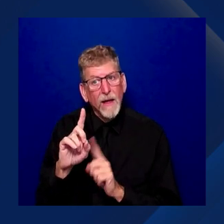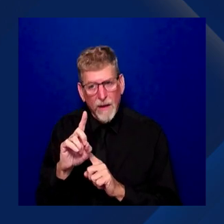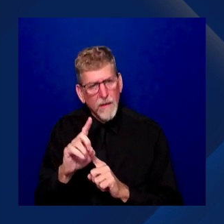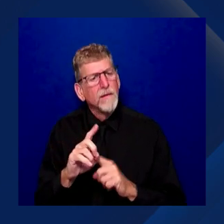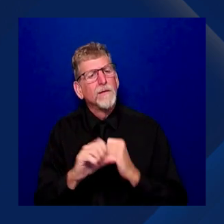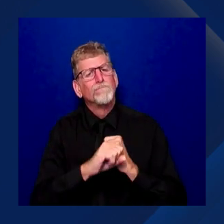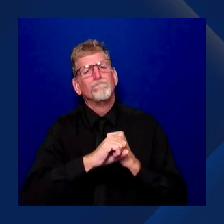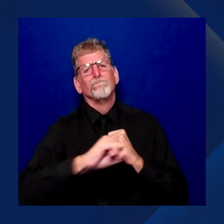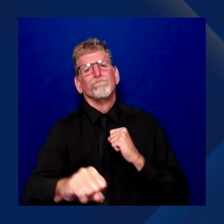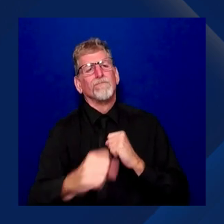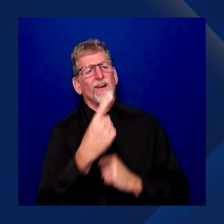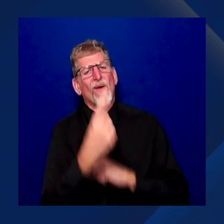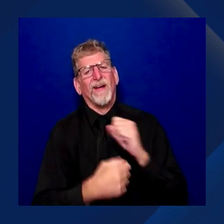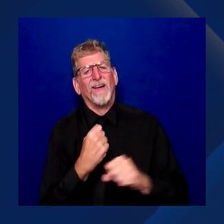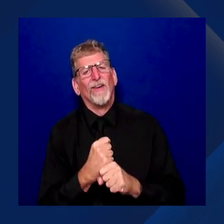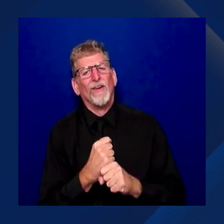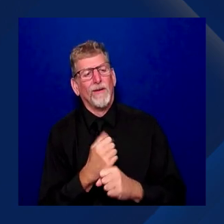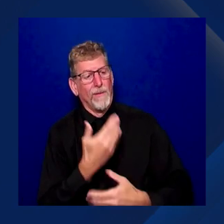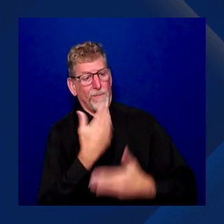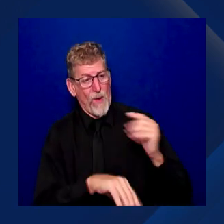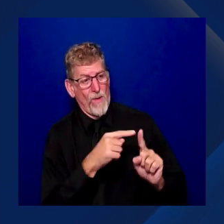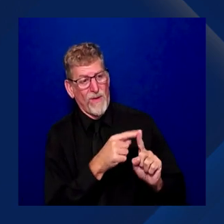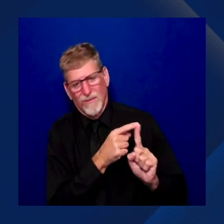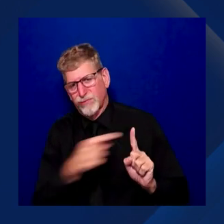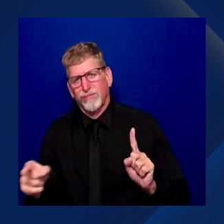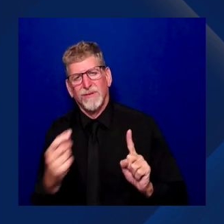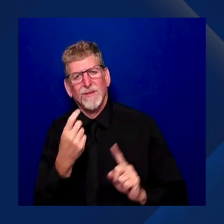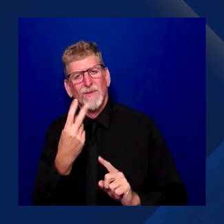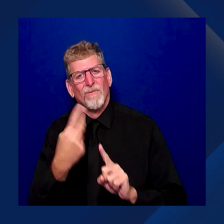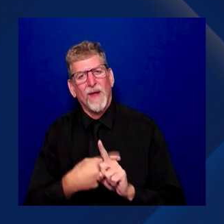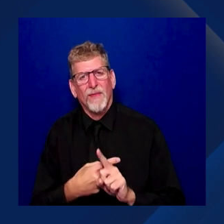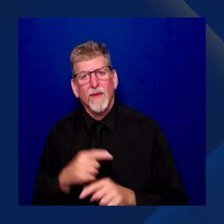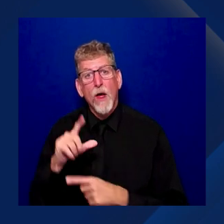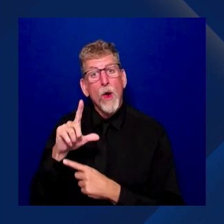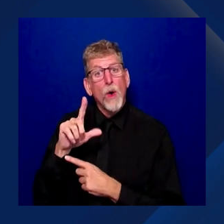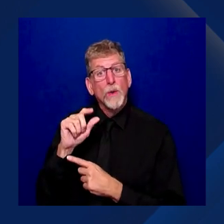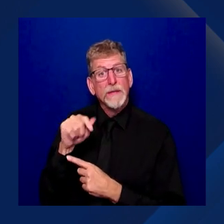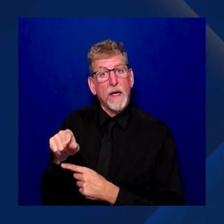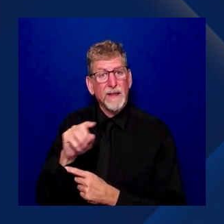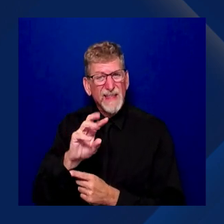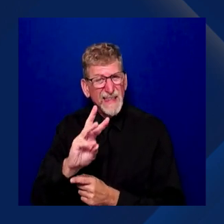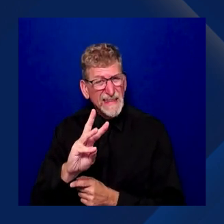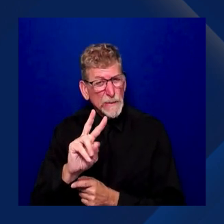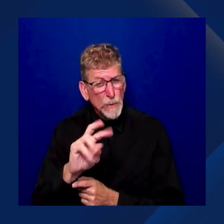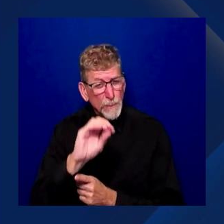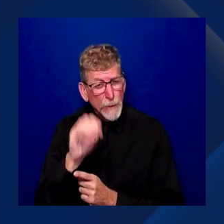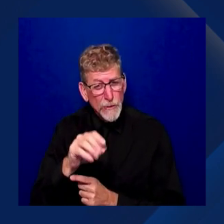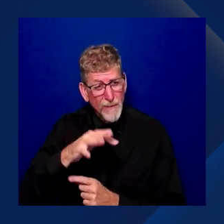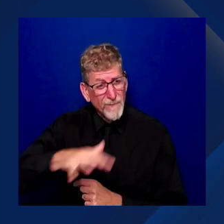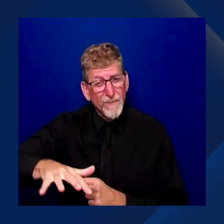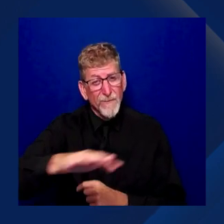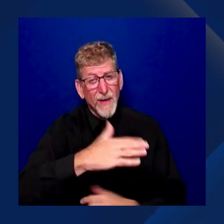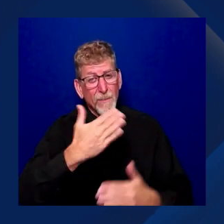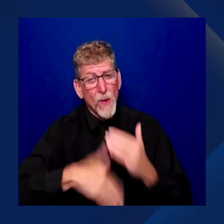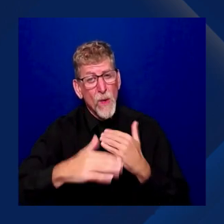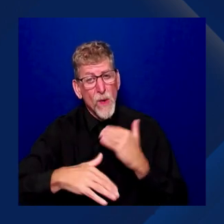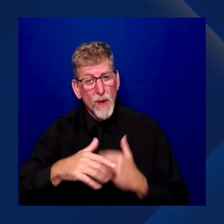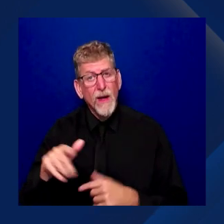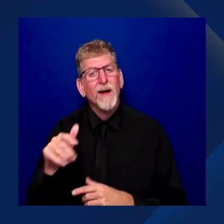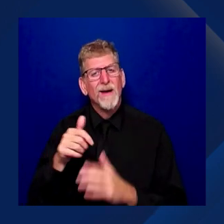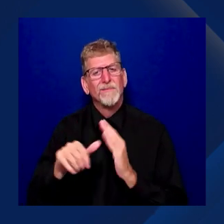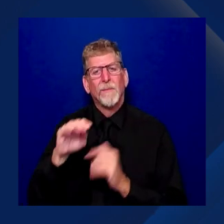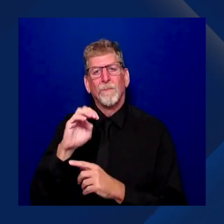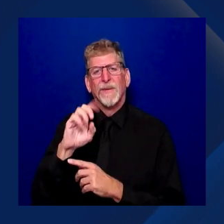postpartum. Here in Louisiana, 62% of our births are covered by Medicaid. So this is a significant change for our families